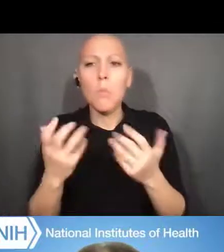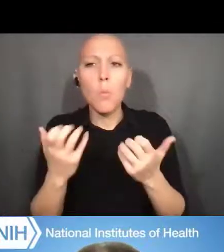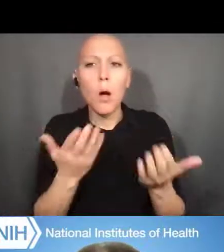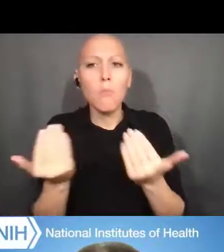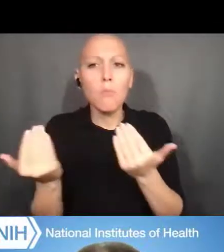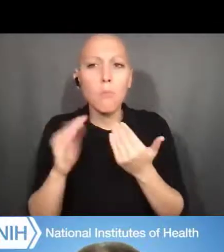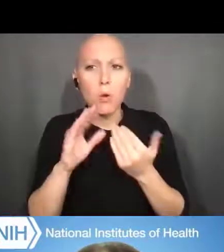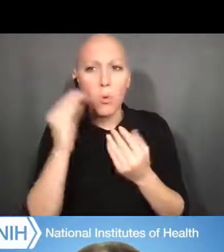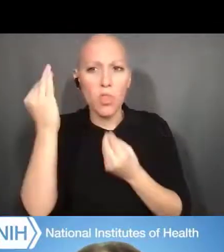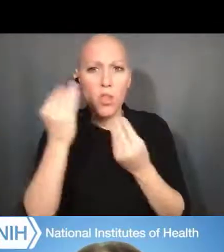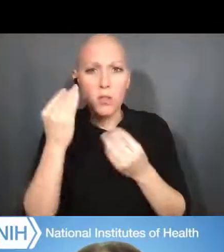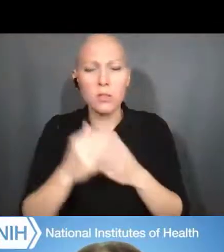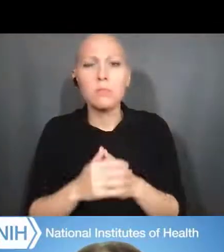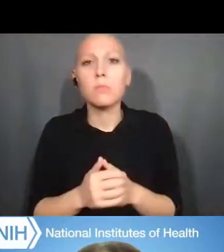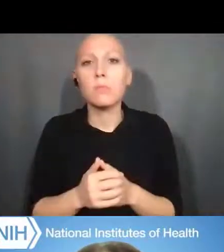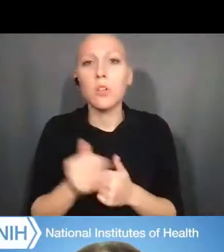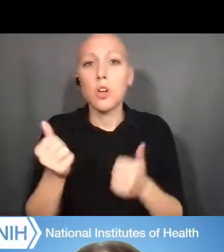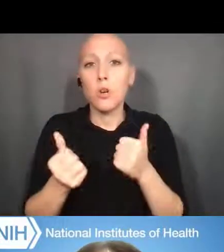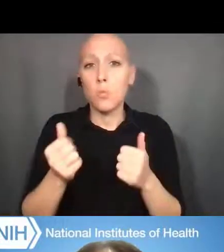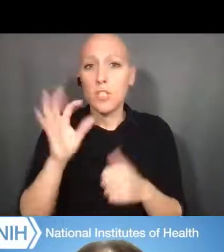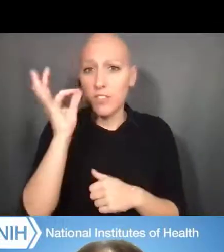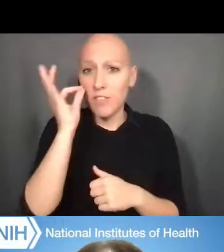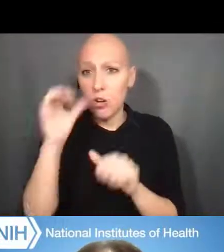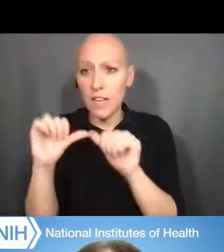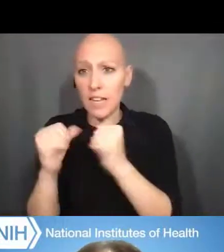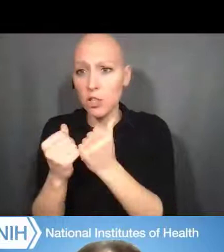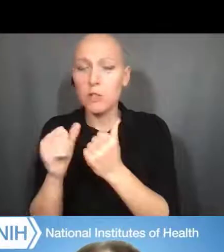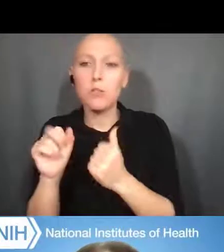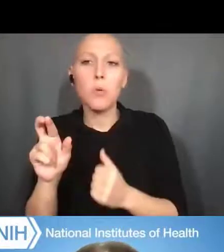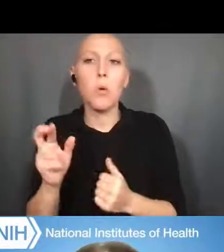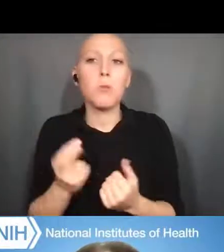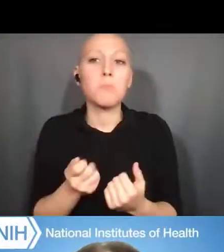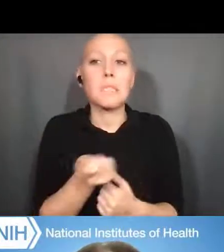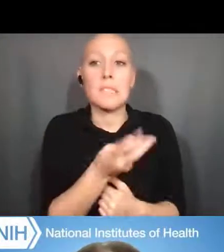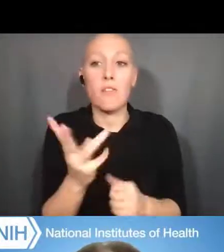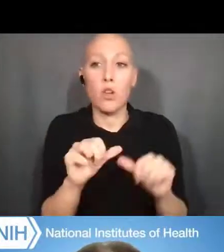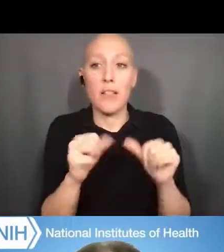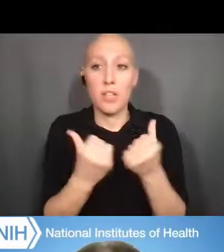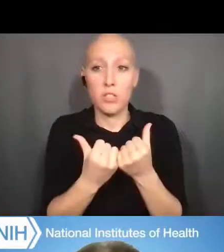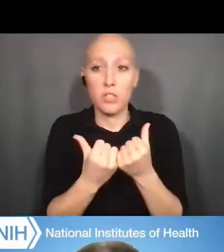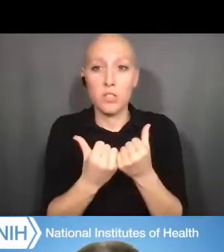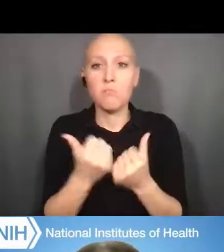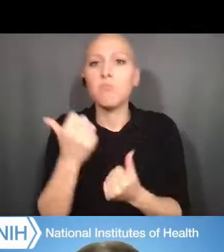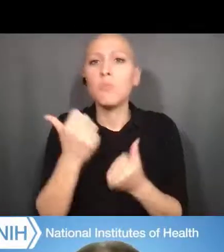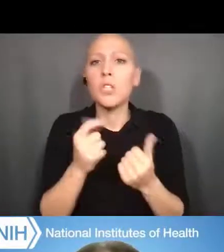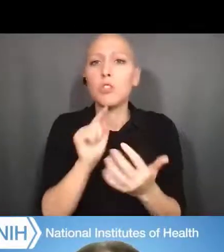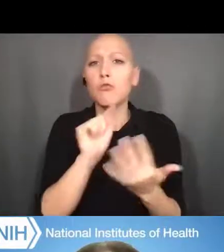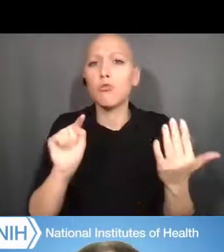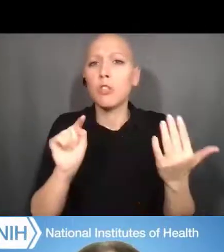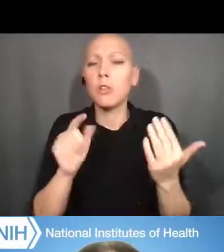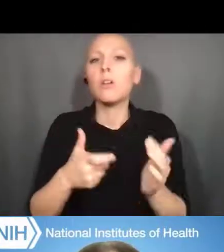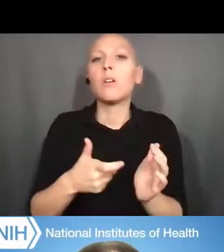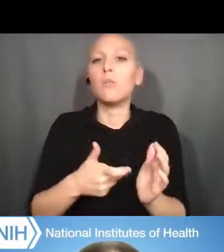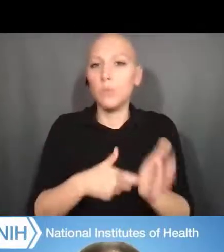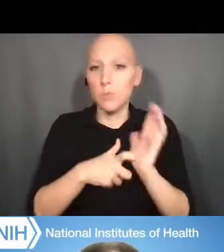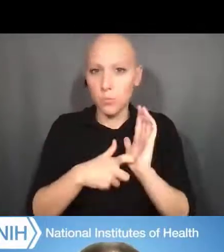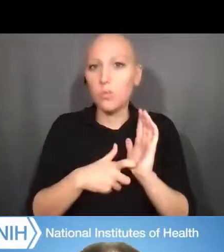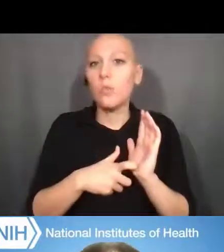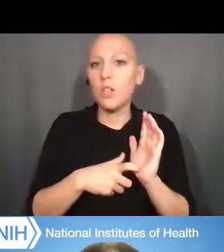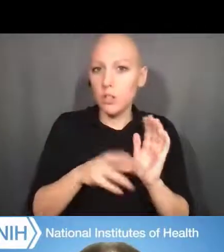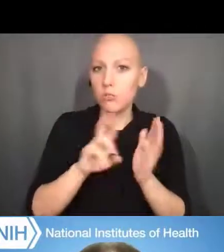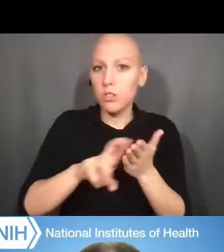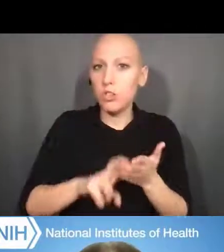federal agency or agencies do you think require research institutions to comply with